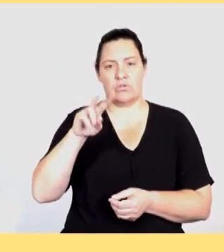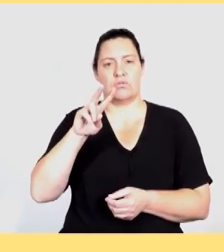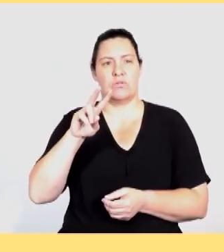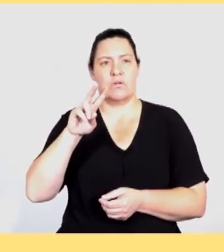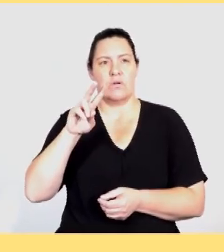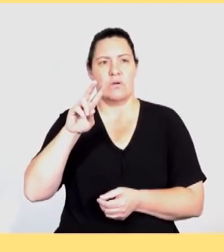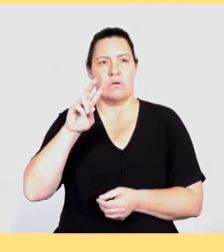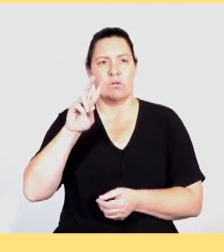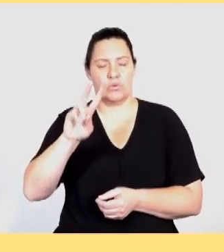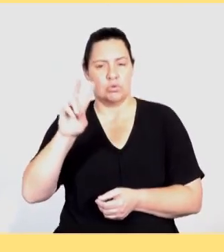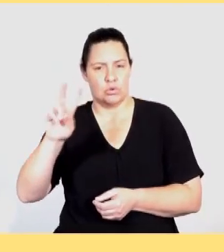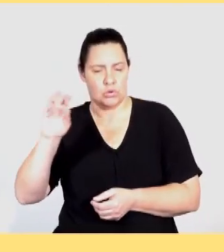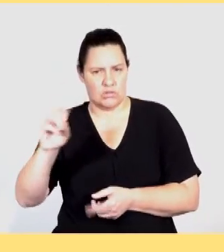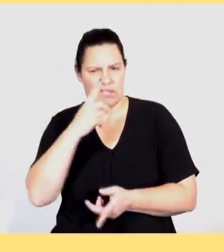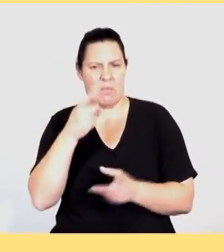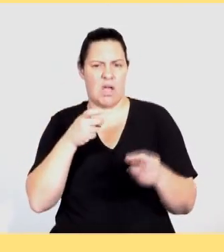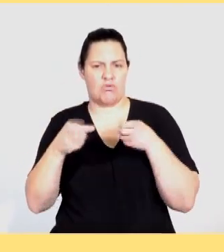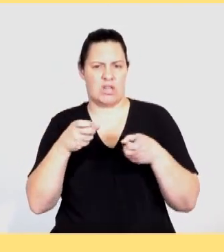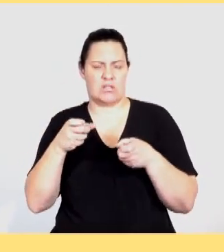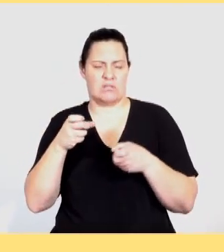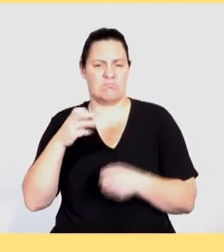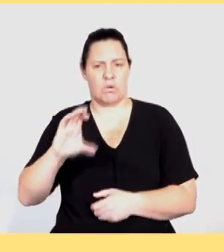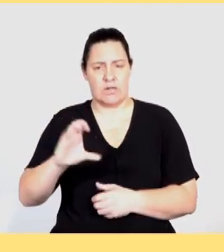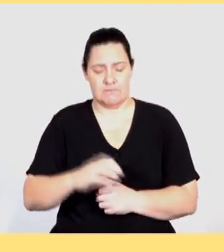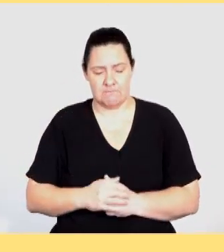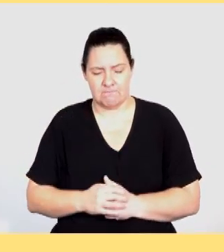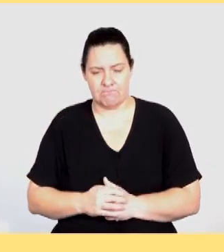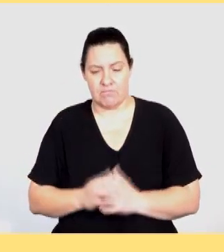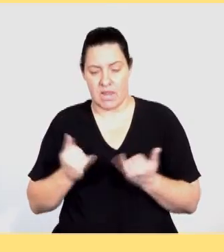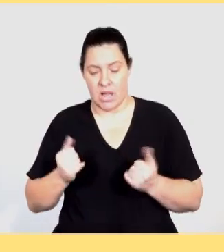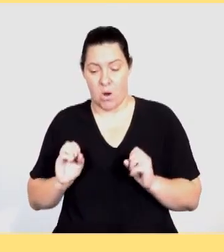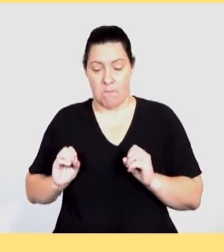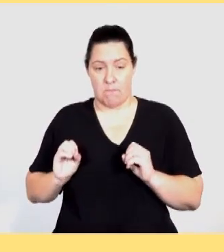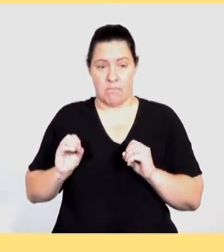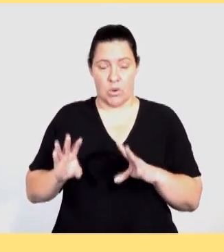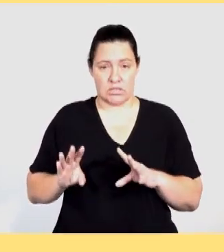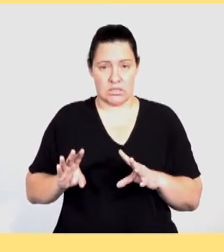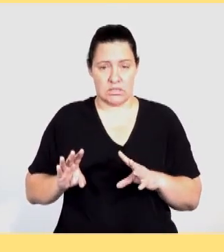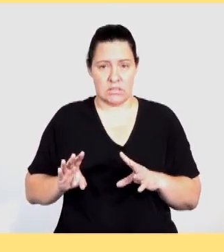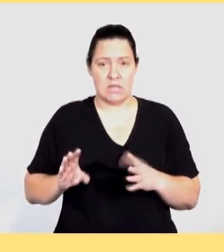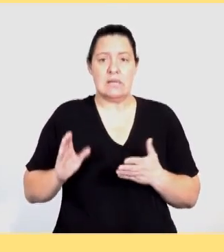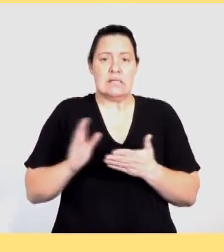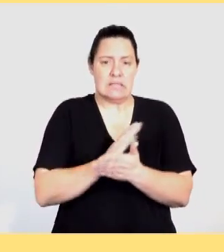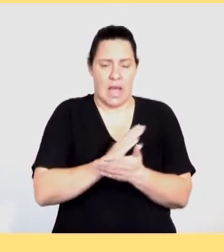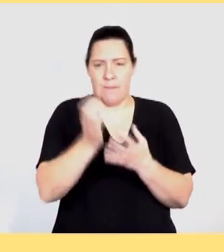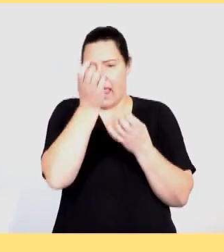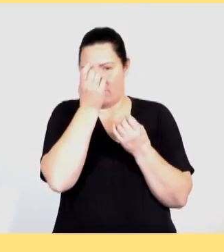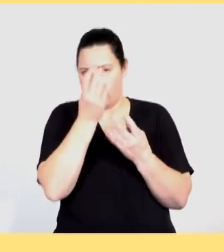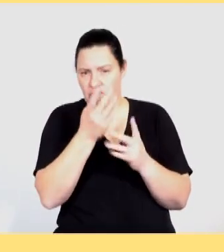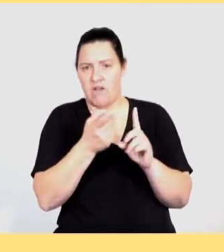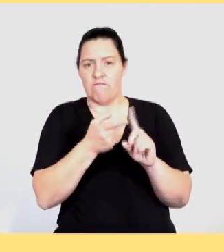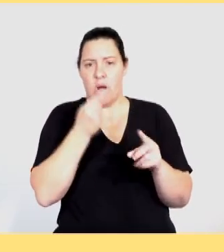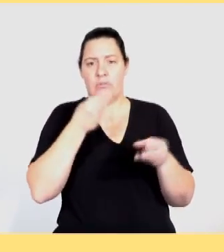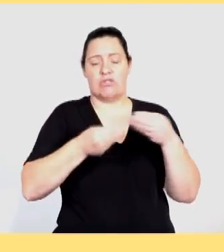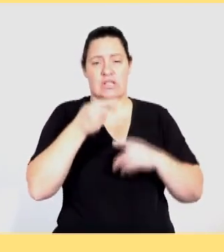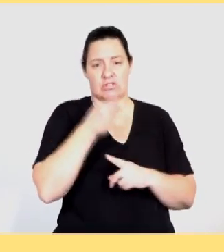65,220 as it is in the creditors control. Now, we are going to post some of the information